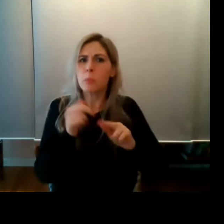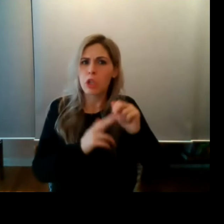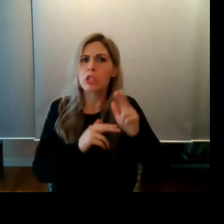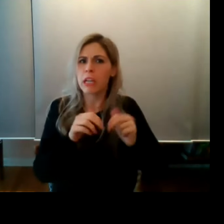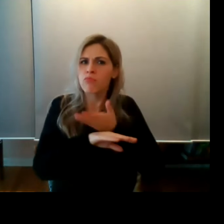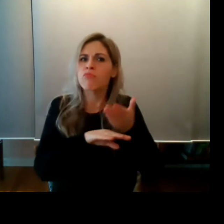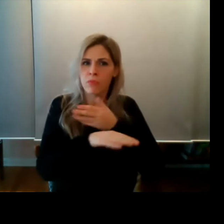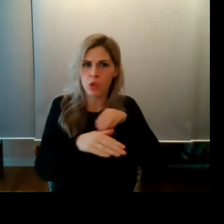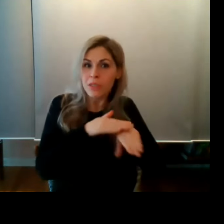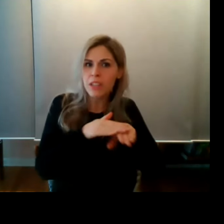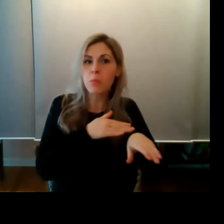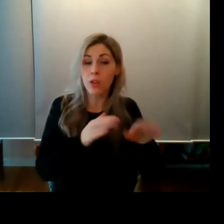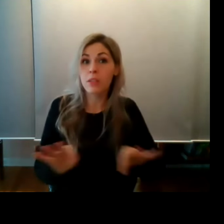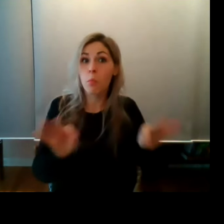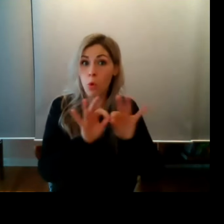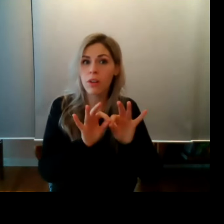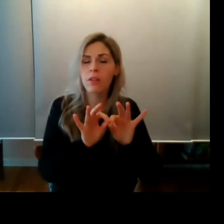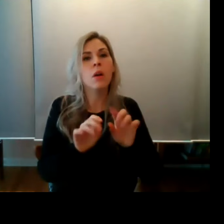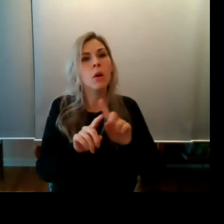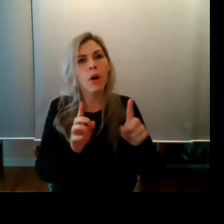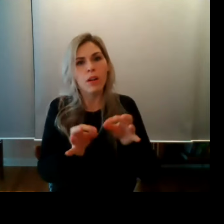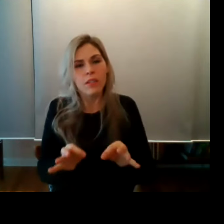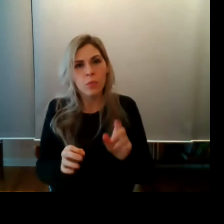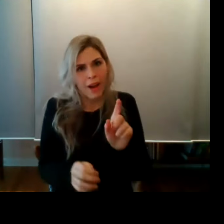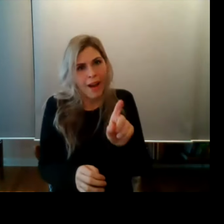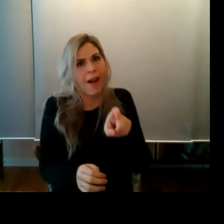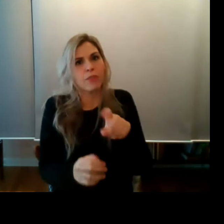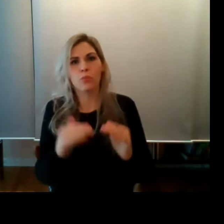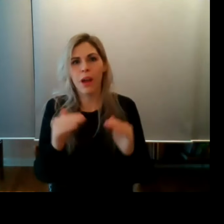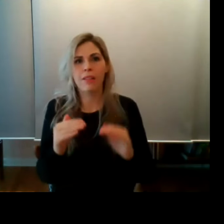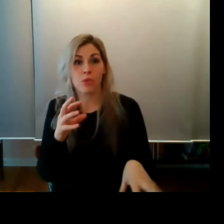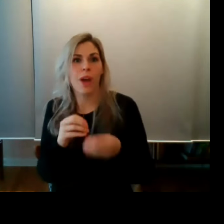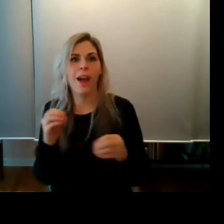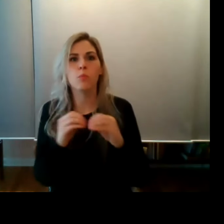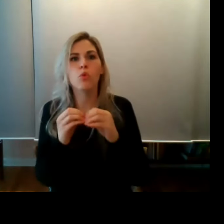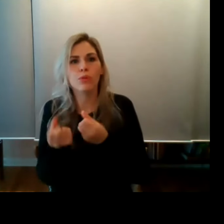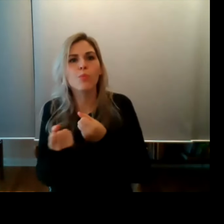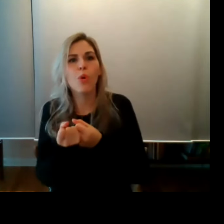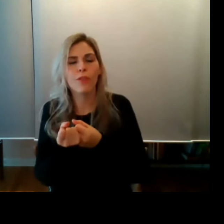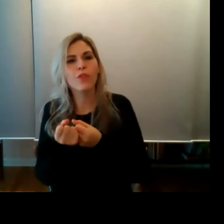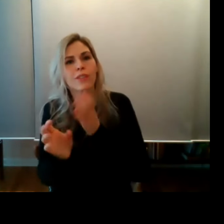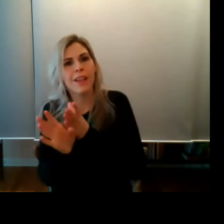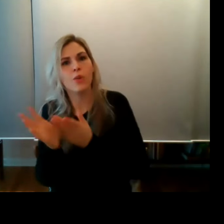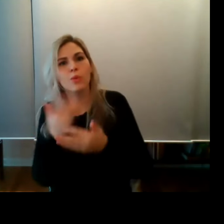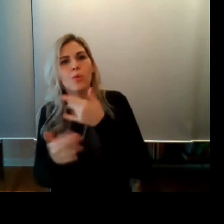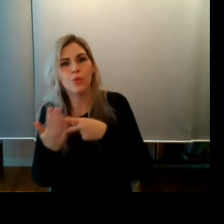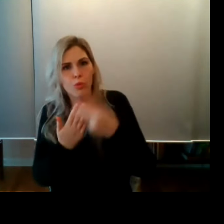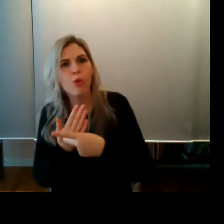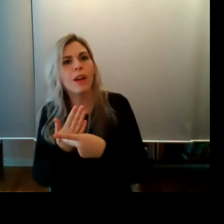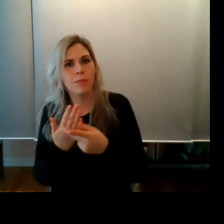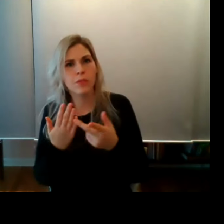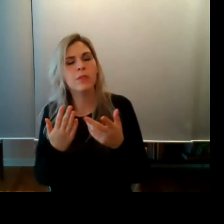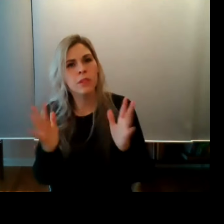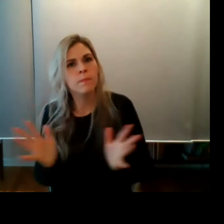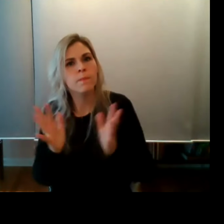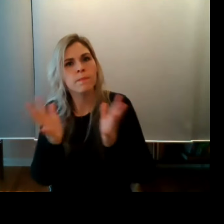inclusive education, but we have to balance that with the work on supporting psychosocial programs